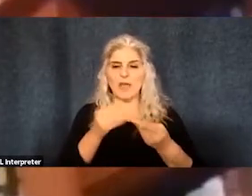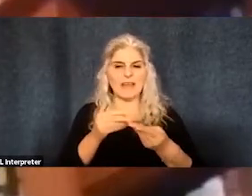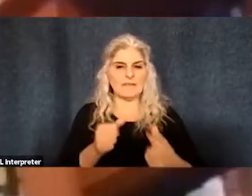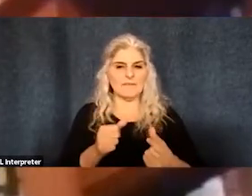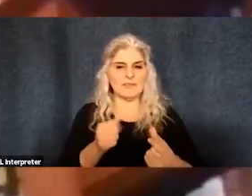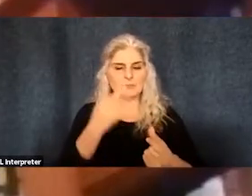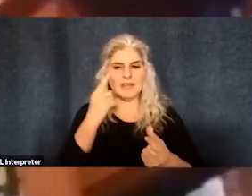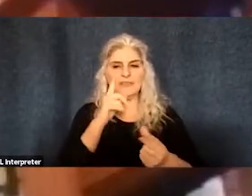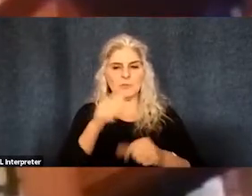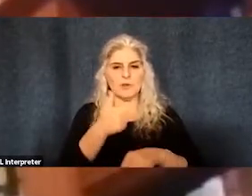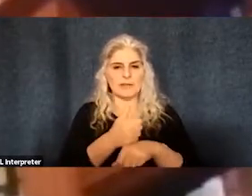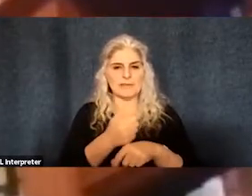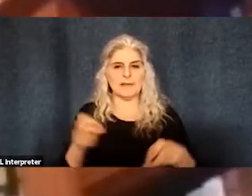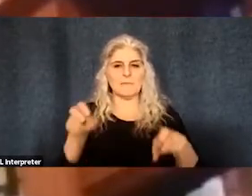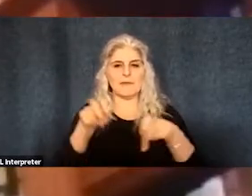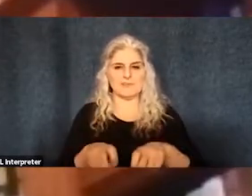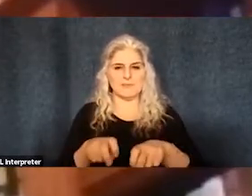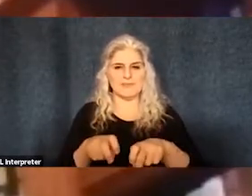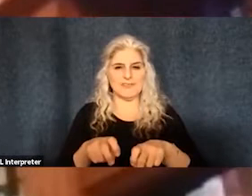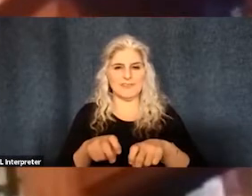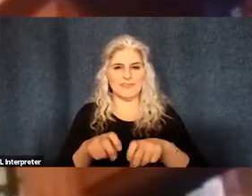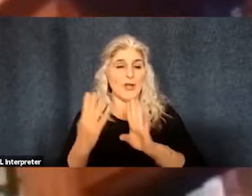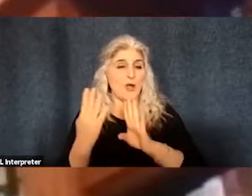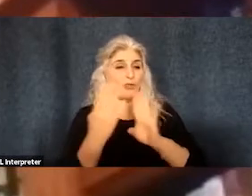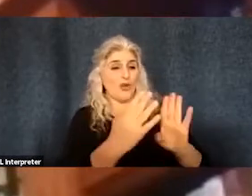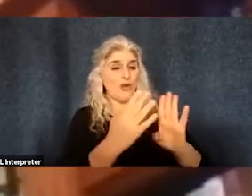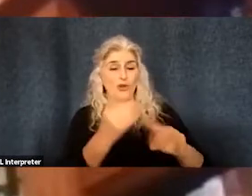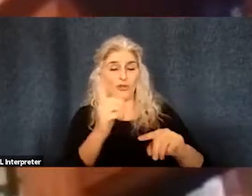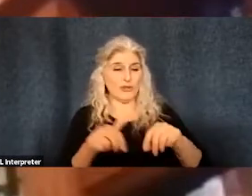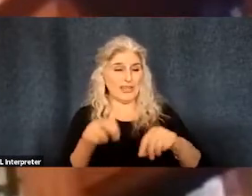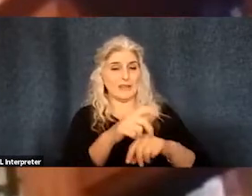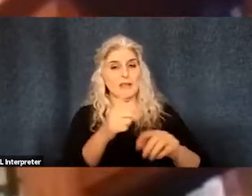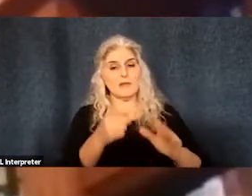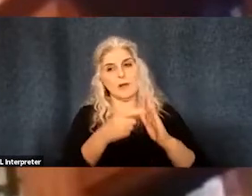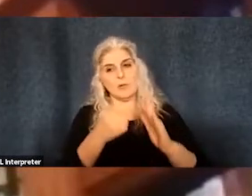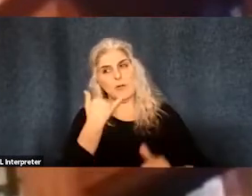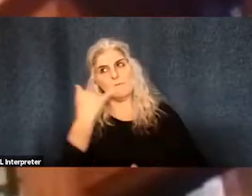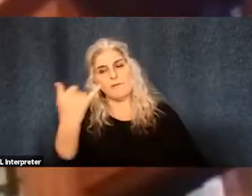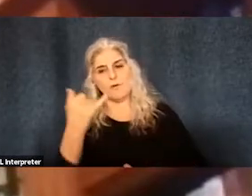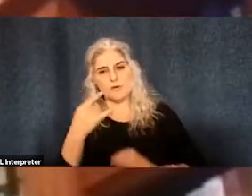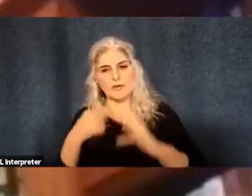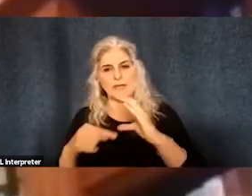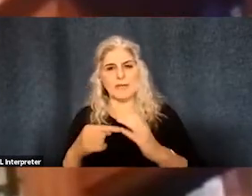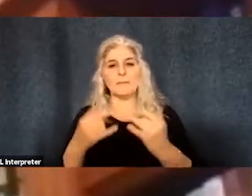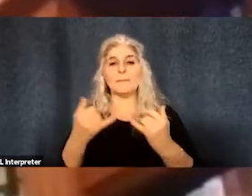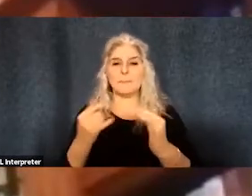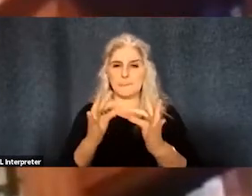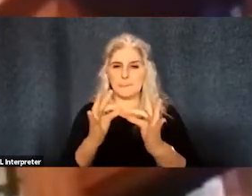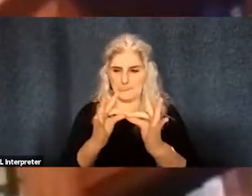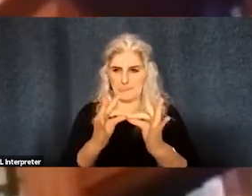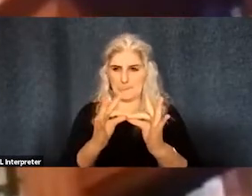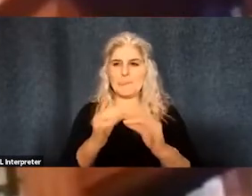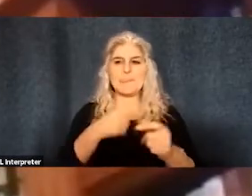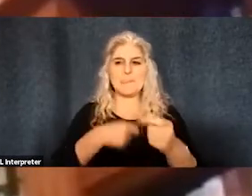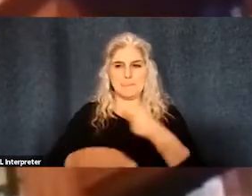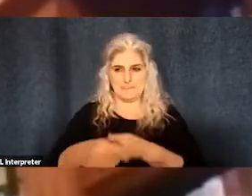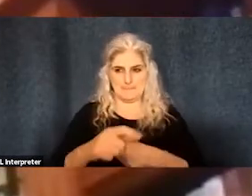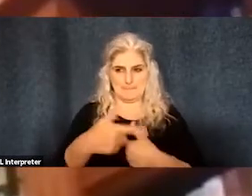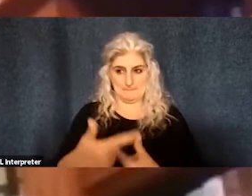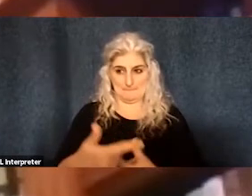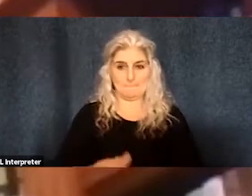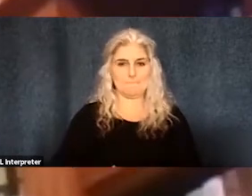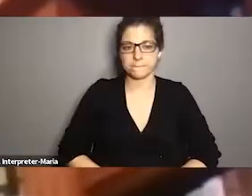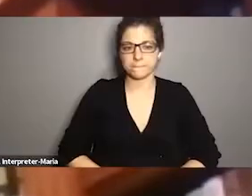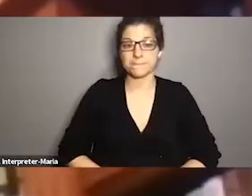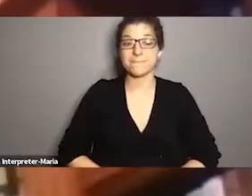door to each other, right? Can't walk down the hall. You have to pick up the phone, you have to send an email. So, 3 years ago, we were all in